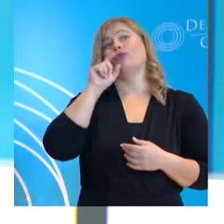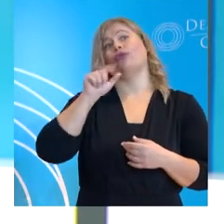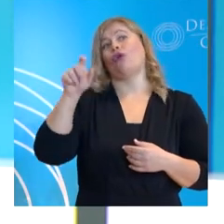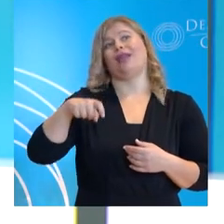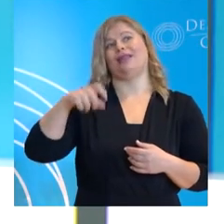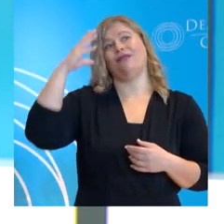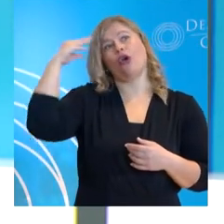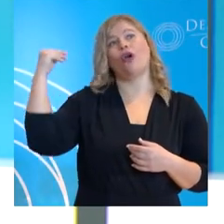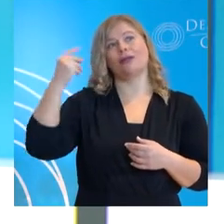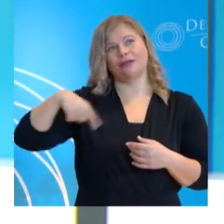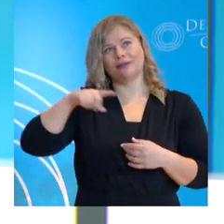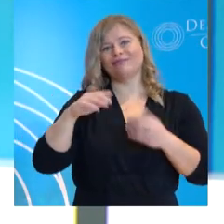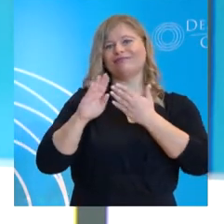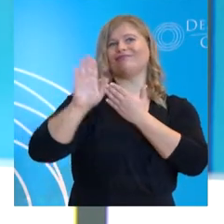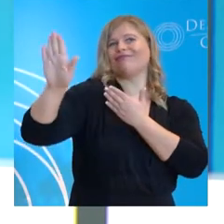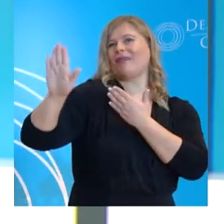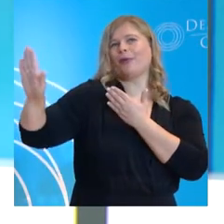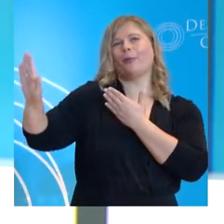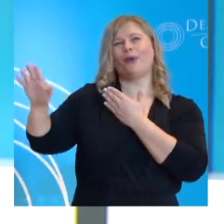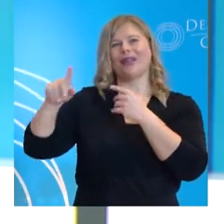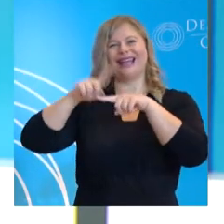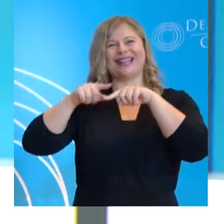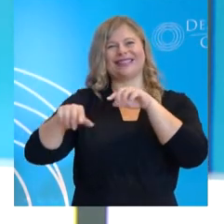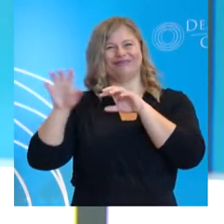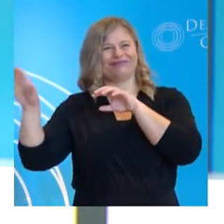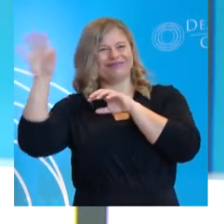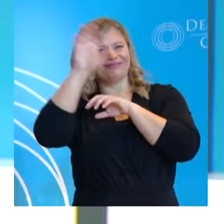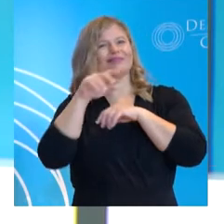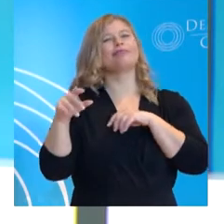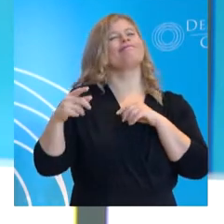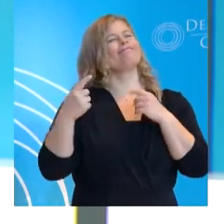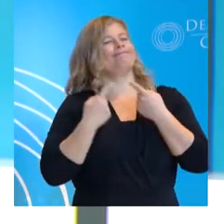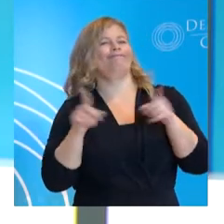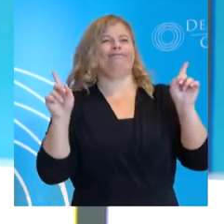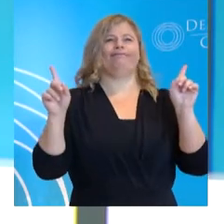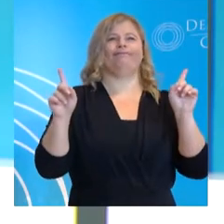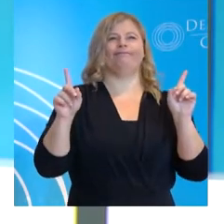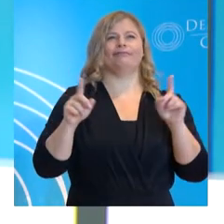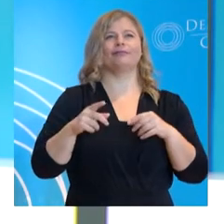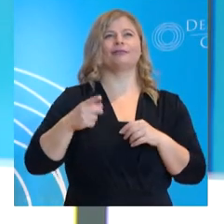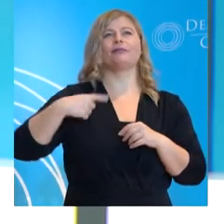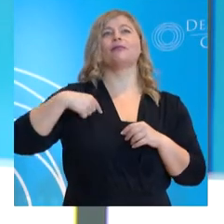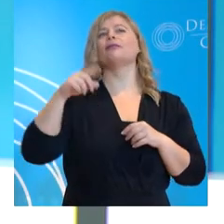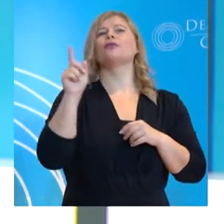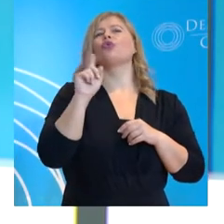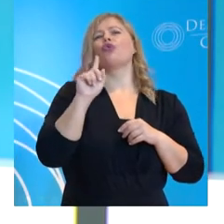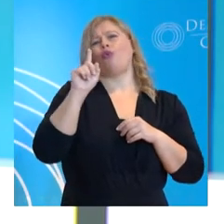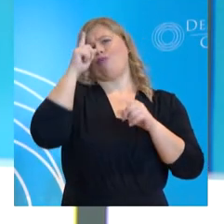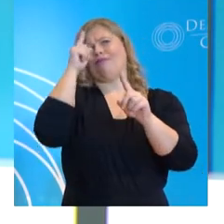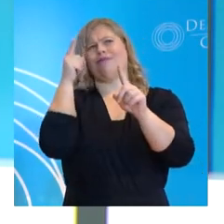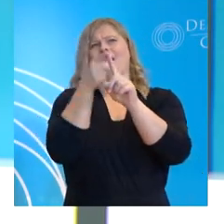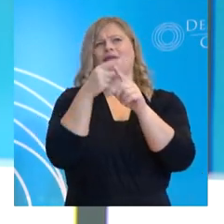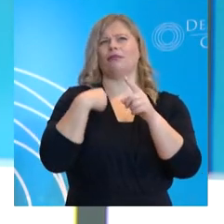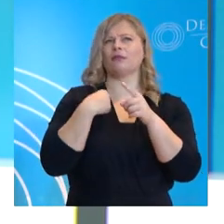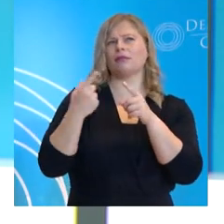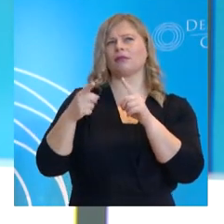of geography, which we cannot ignore. I do not intend to enter into an arms race with Turkey. Mm-hmm. And